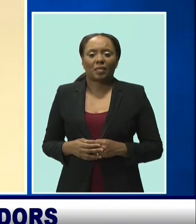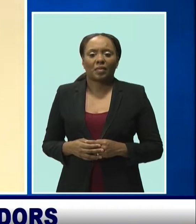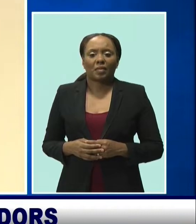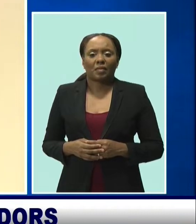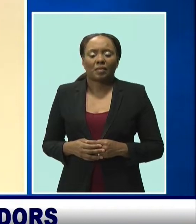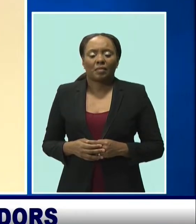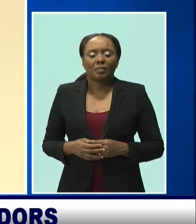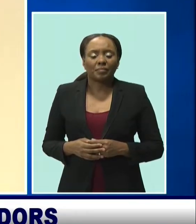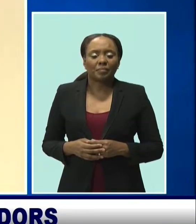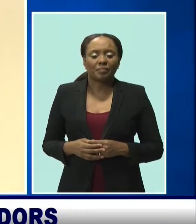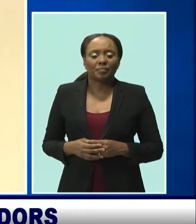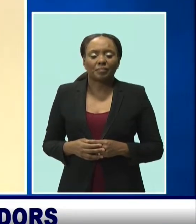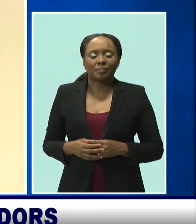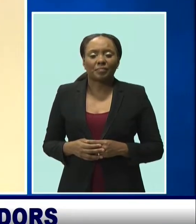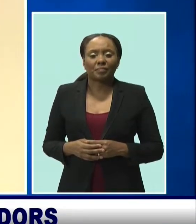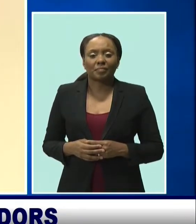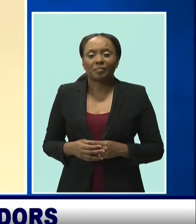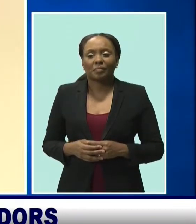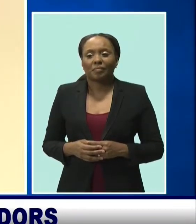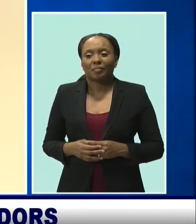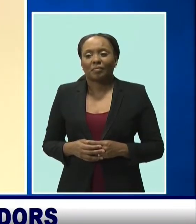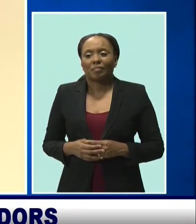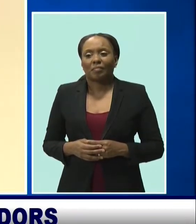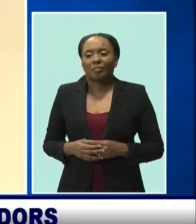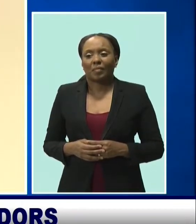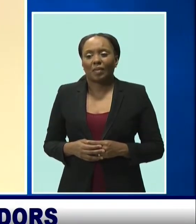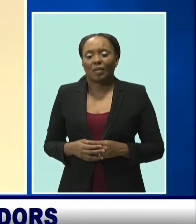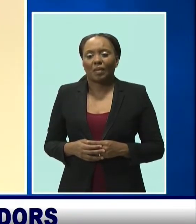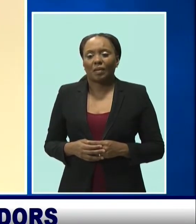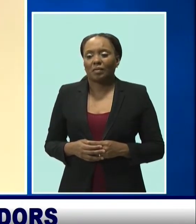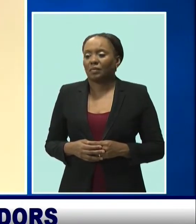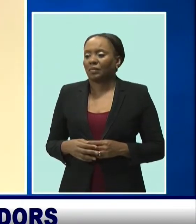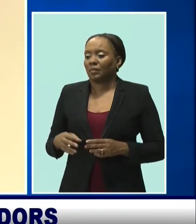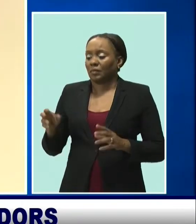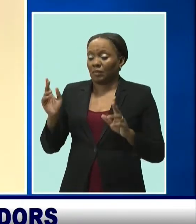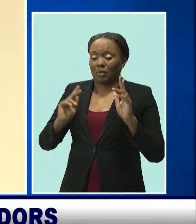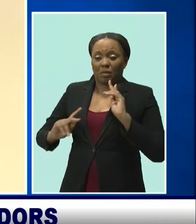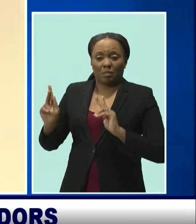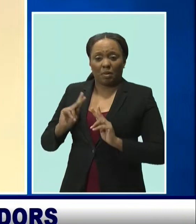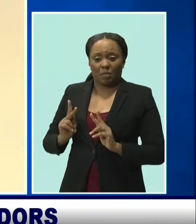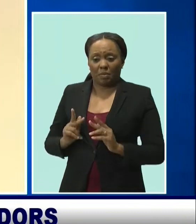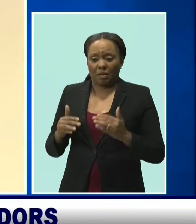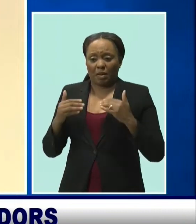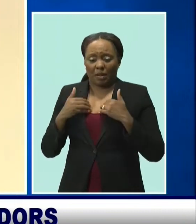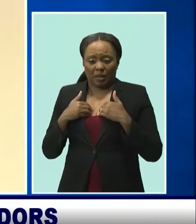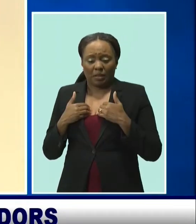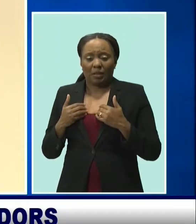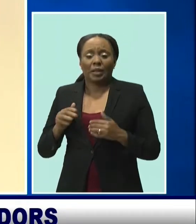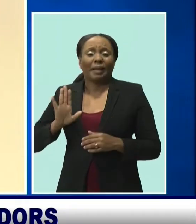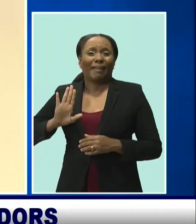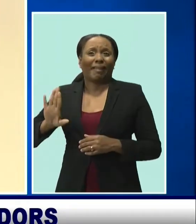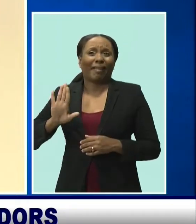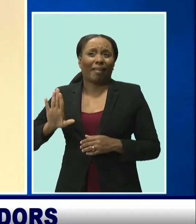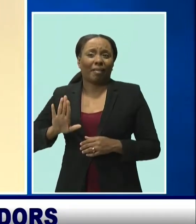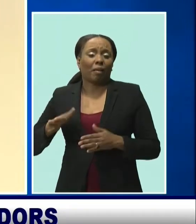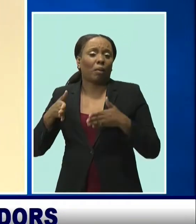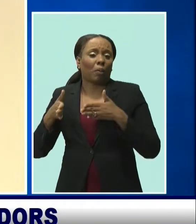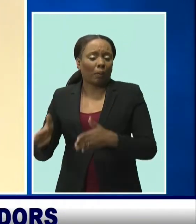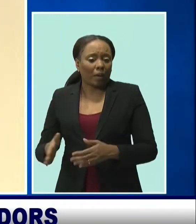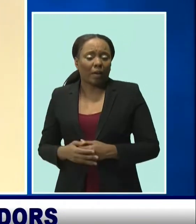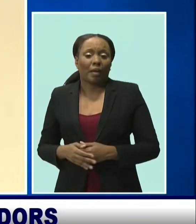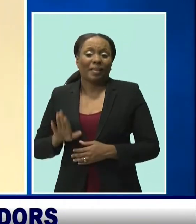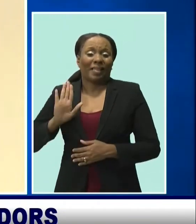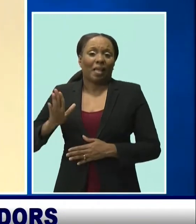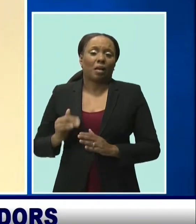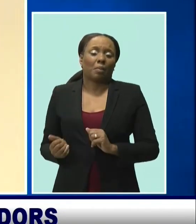people just imposing on you their views about what is criminal and what is not criminal.